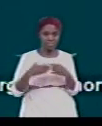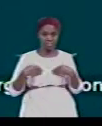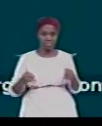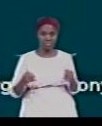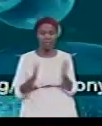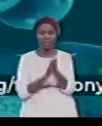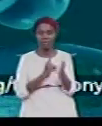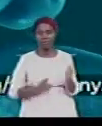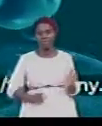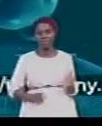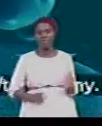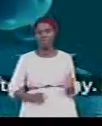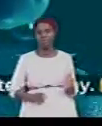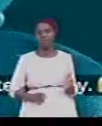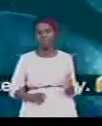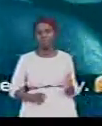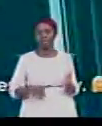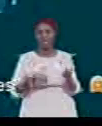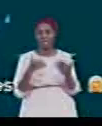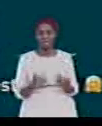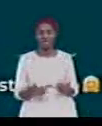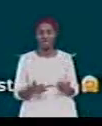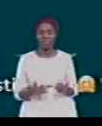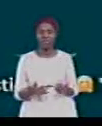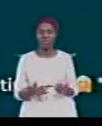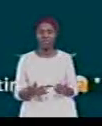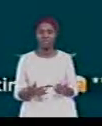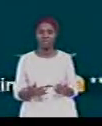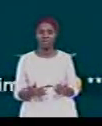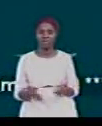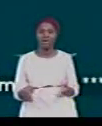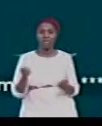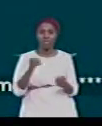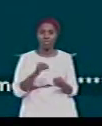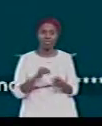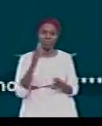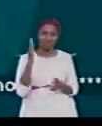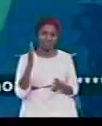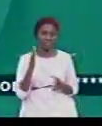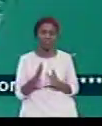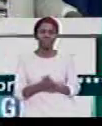to the Alpha location as we bring you more testimonies online. Yes.